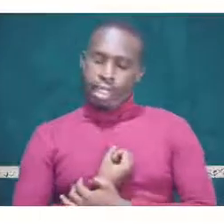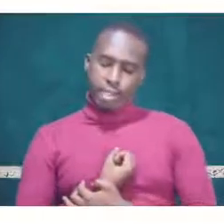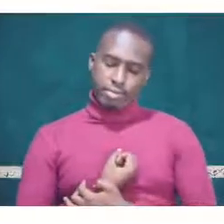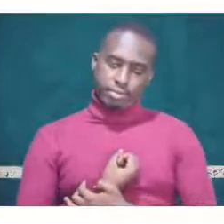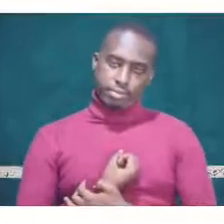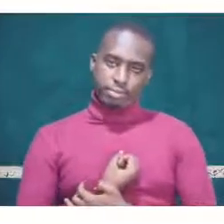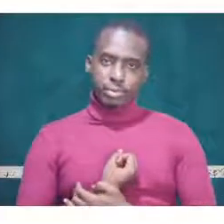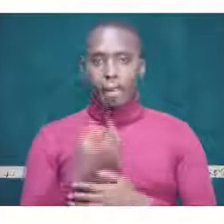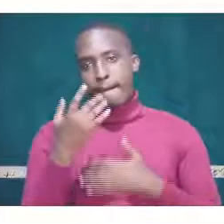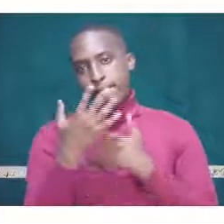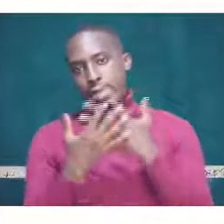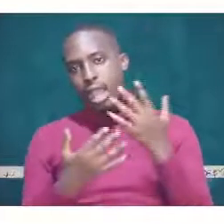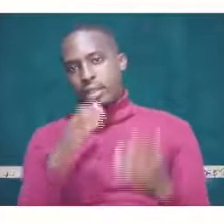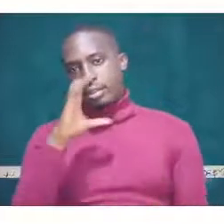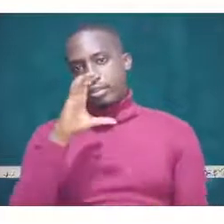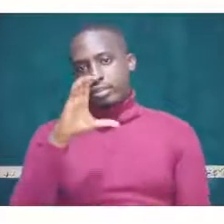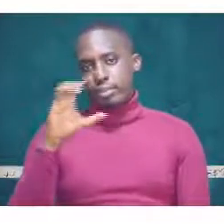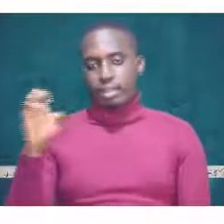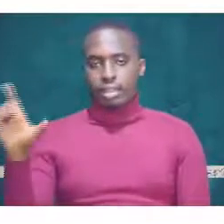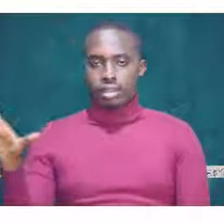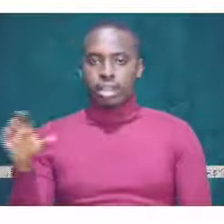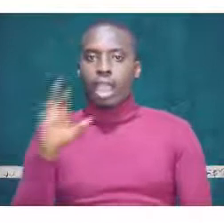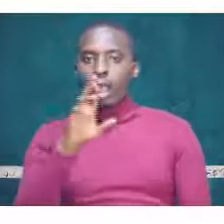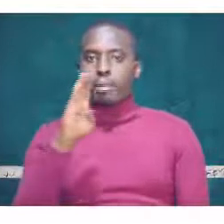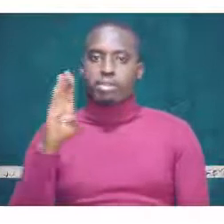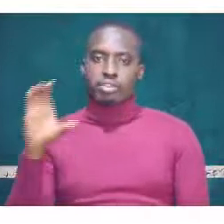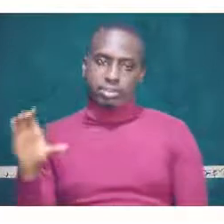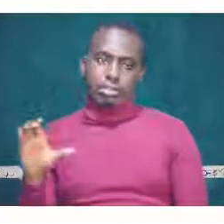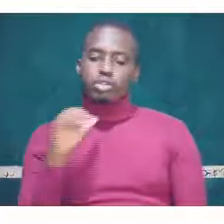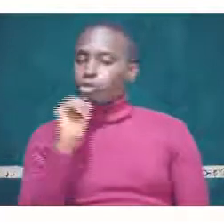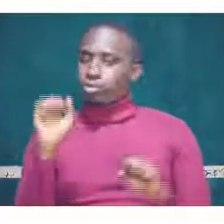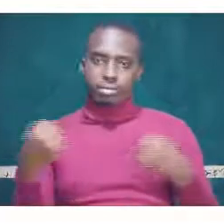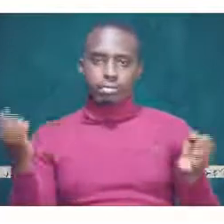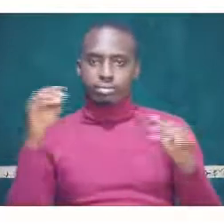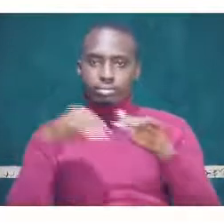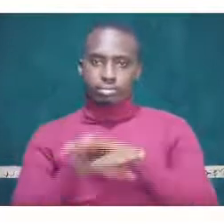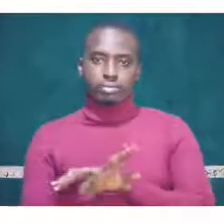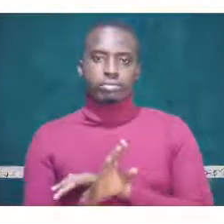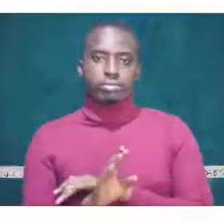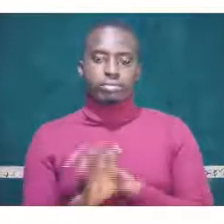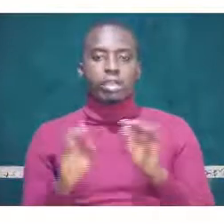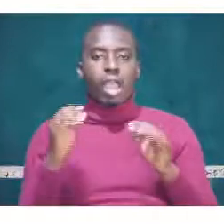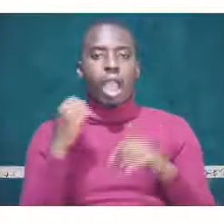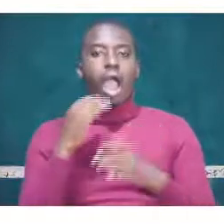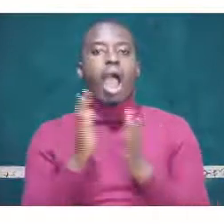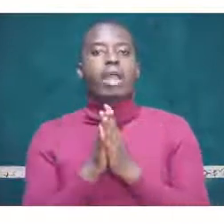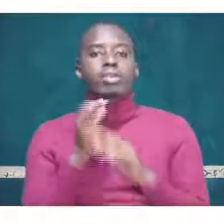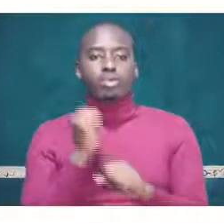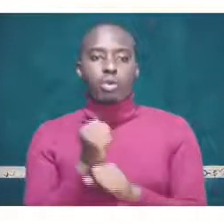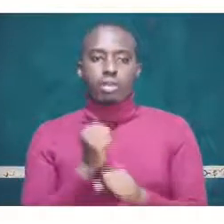red blood cells, take an example, RBCs, cannot pass through. So, and will not form what you call a tissue